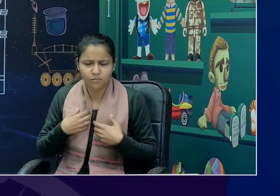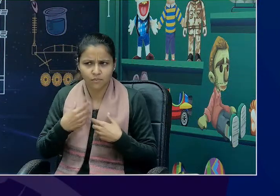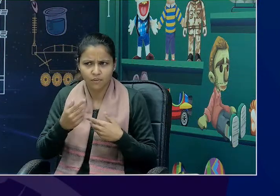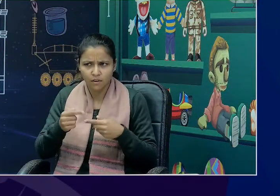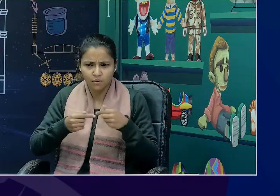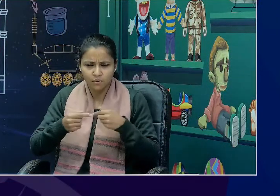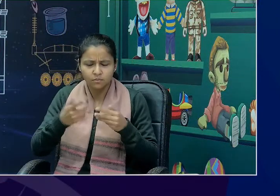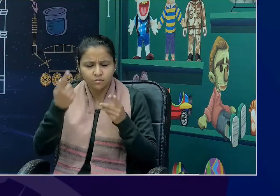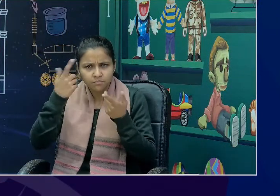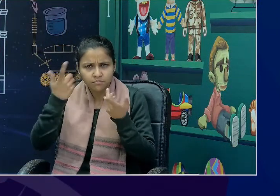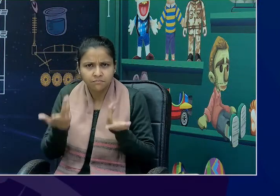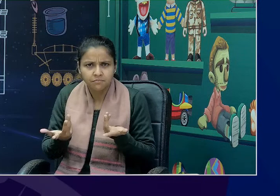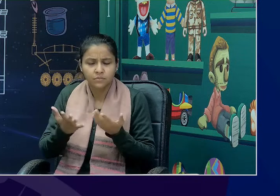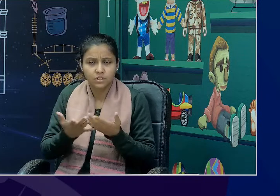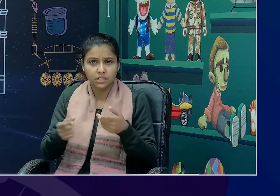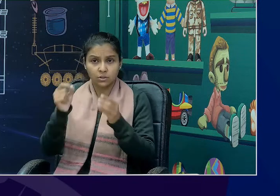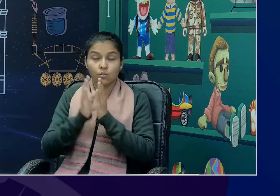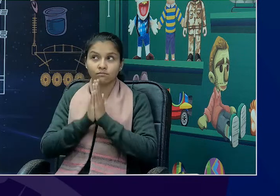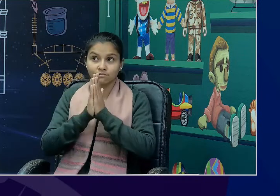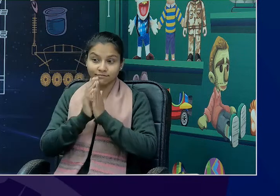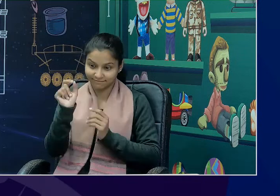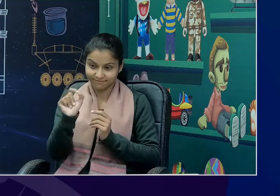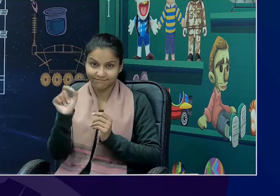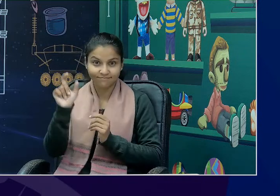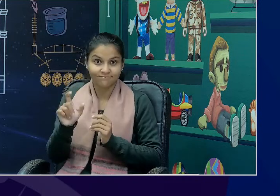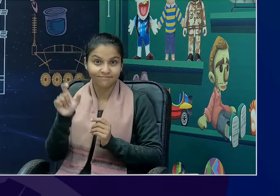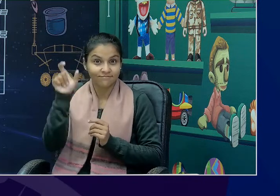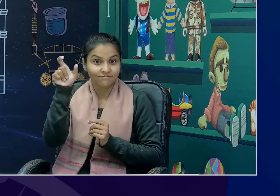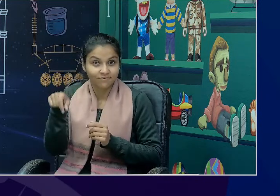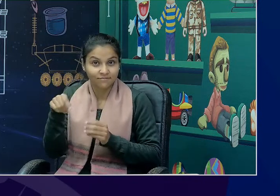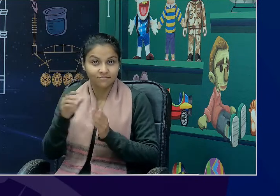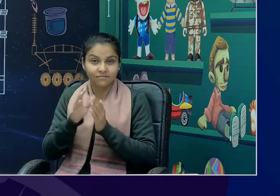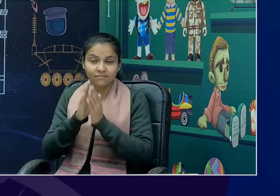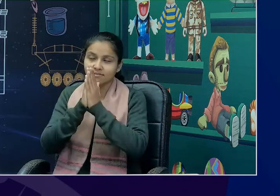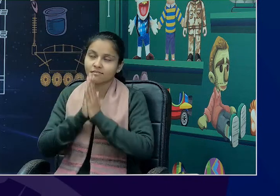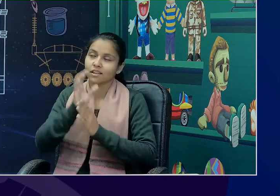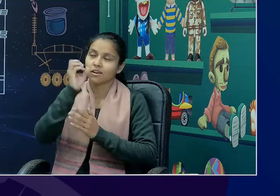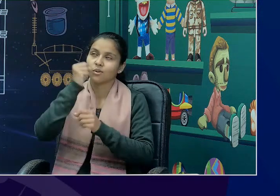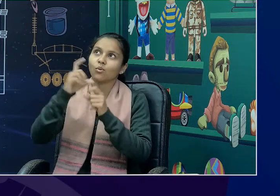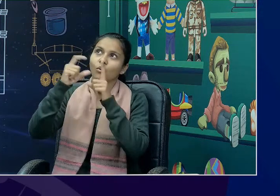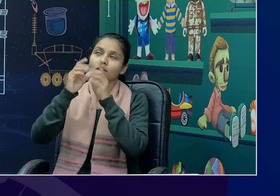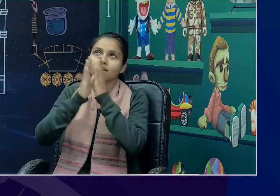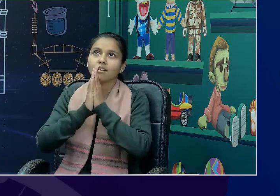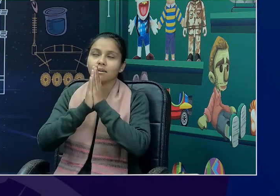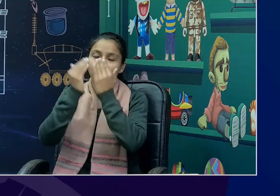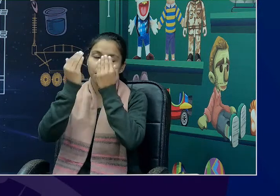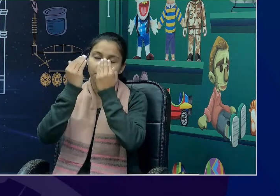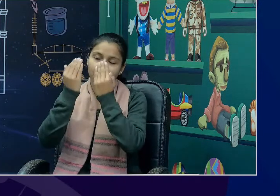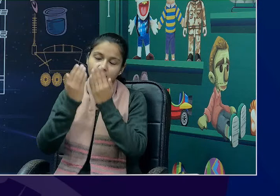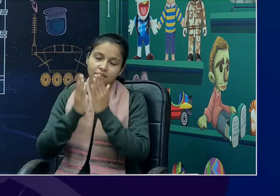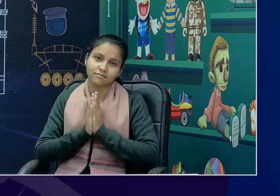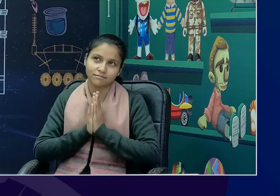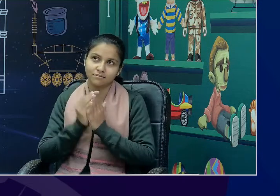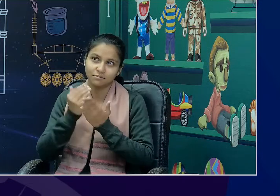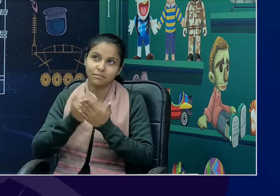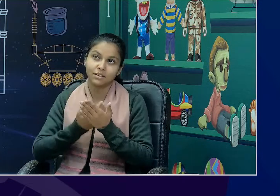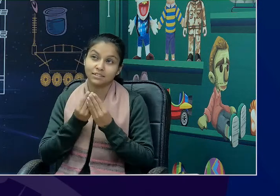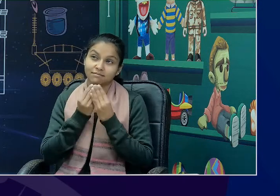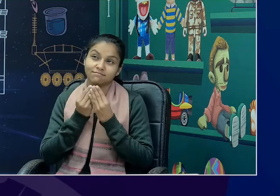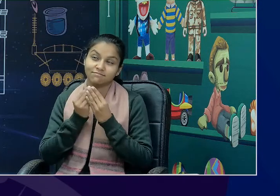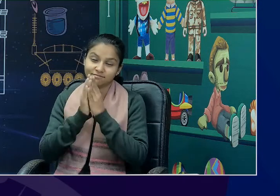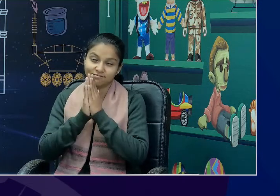as the writer prayed to God and he said that after this, I will not do anything which